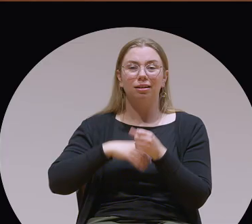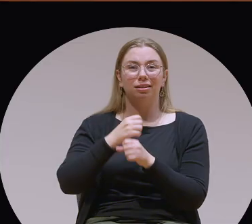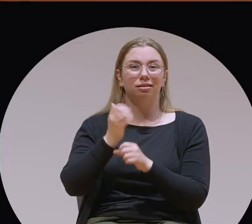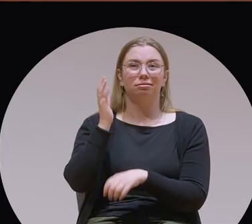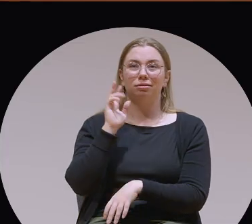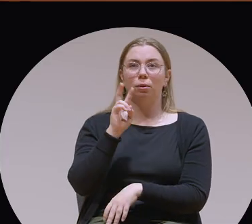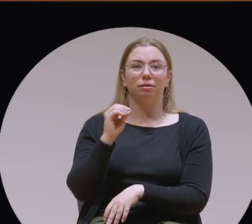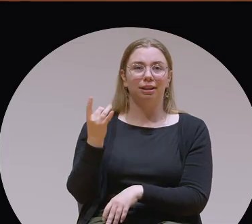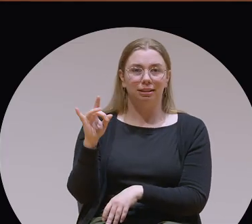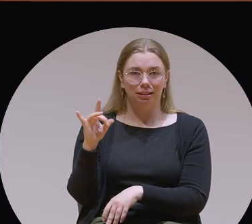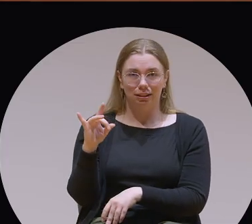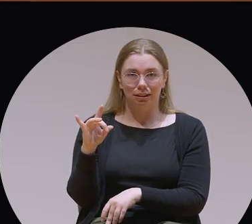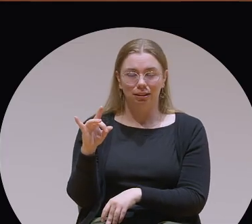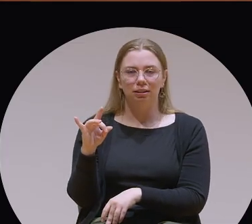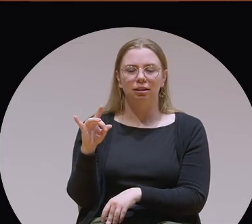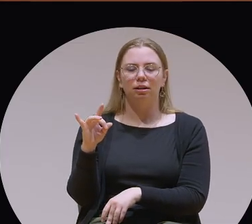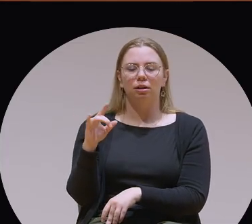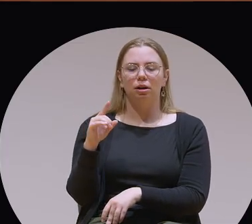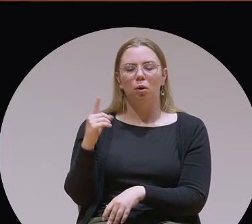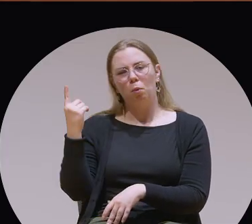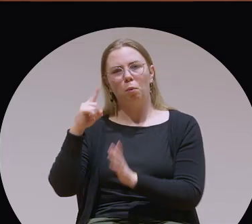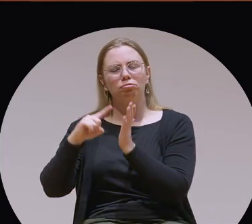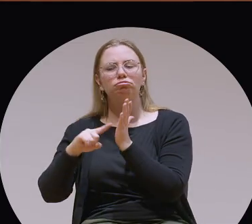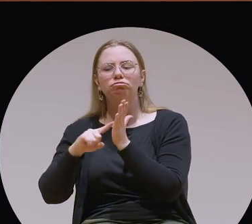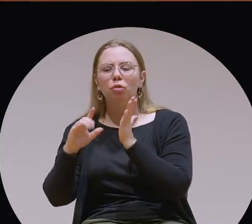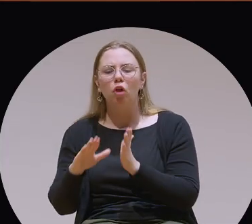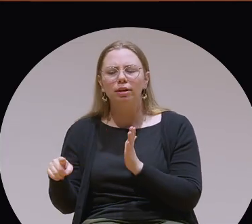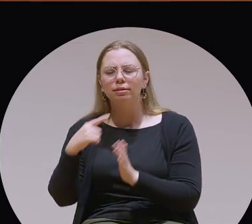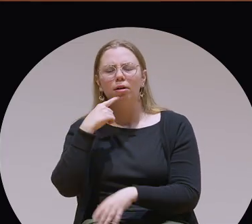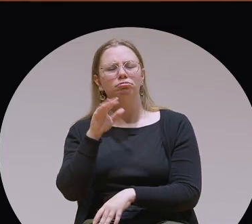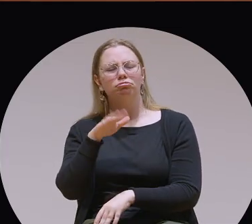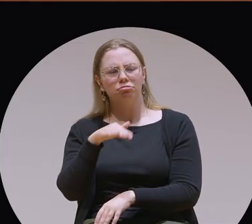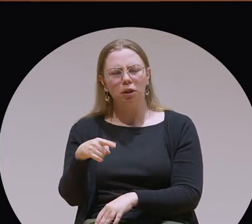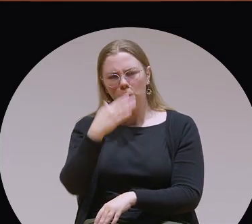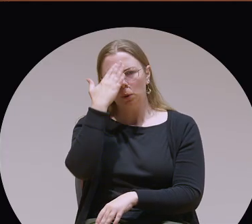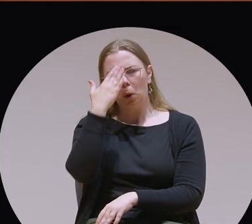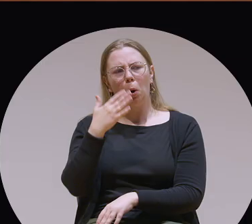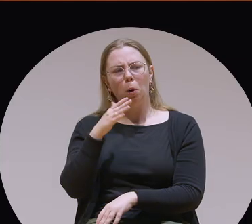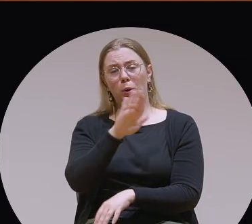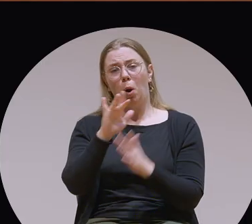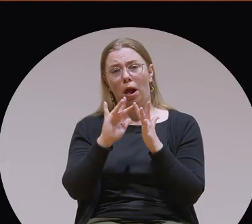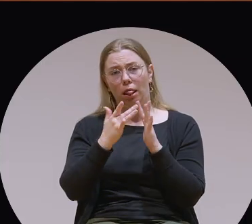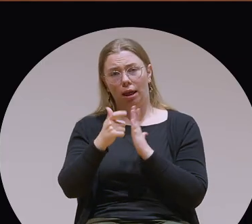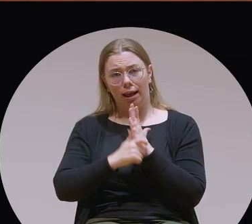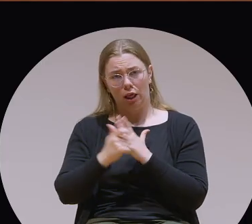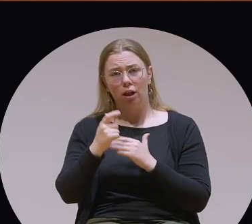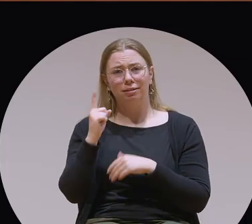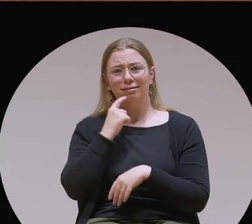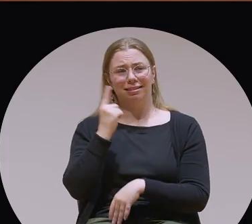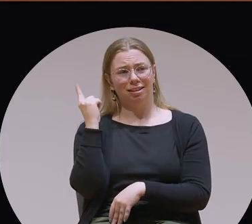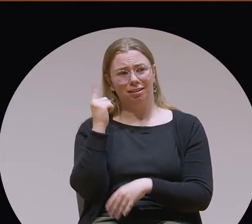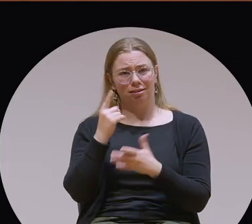scholar spoke to one of my colleagues and said, this. You say in your online catalog that this comes from Olympia